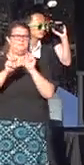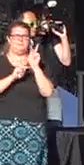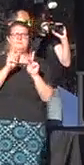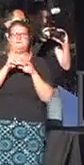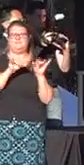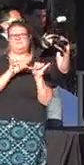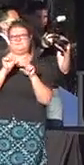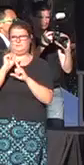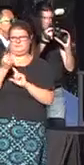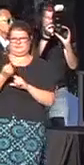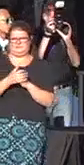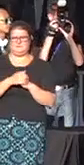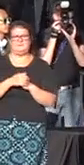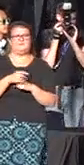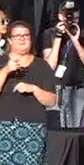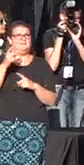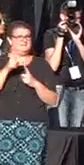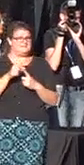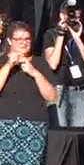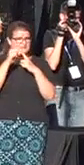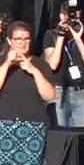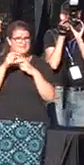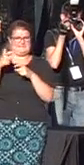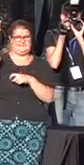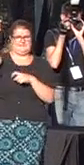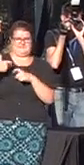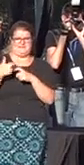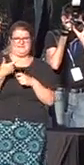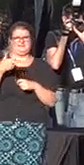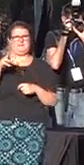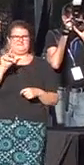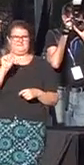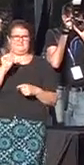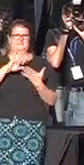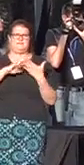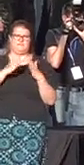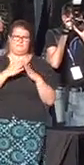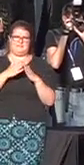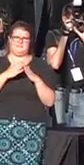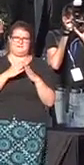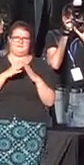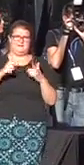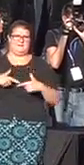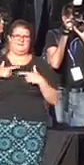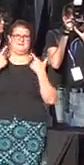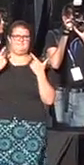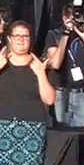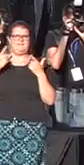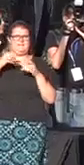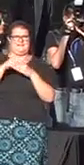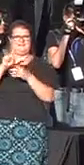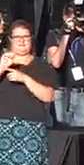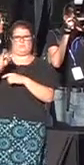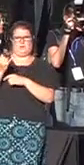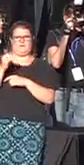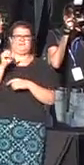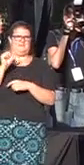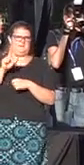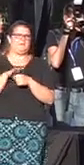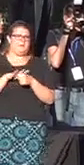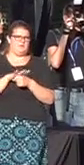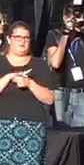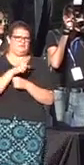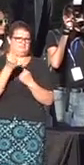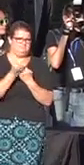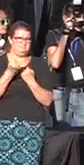similar situations, especially the Hispanic LGBT community living in the Tijuana and San Diego